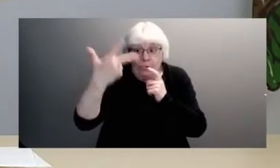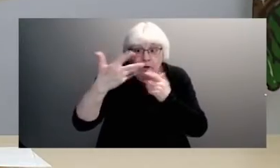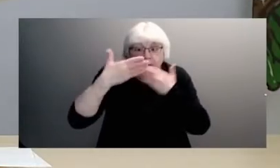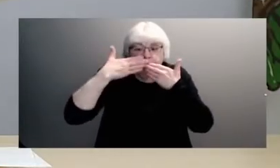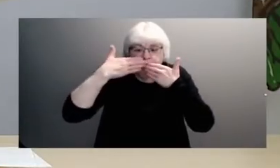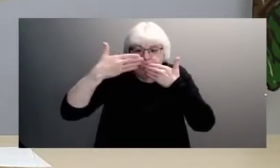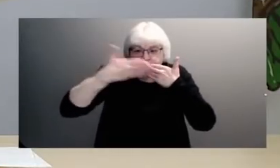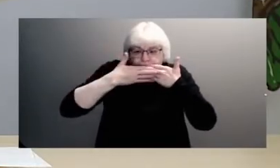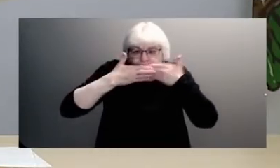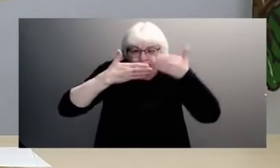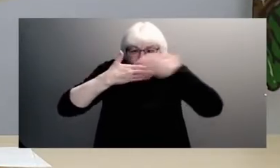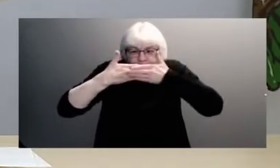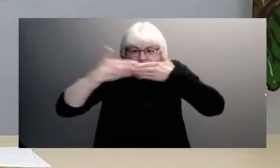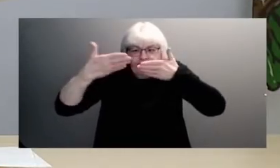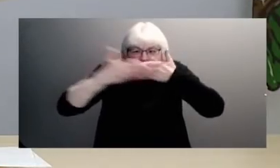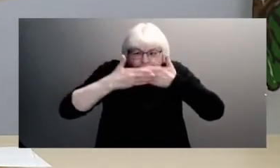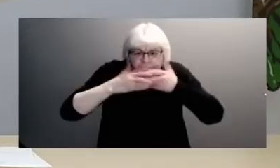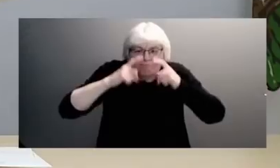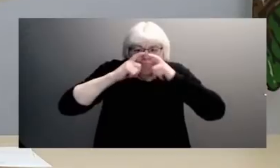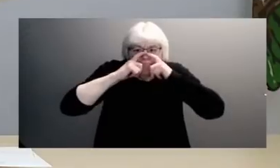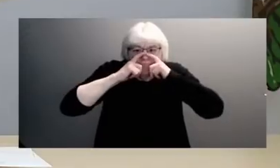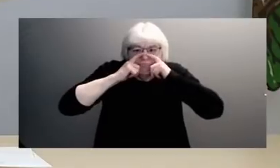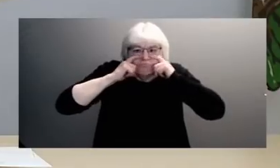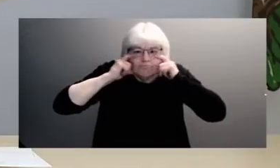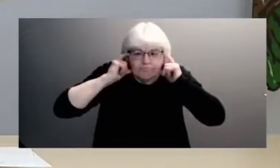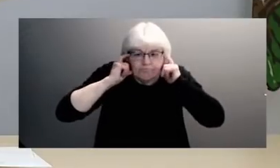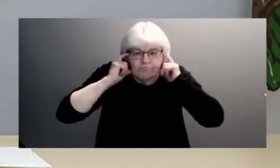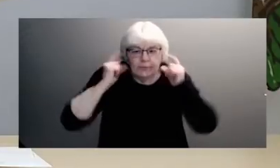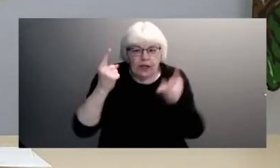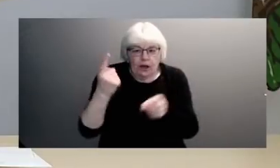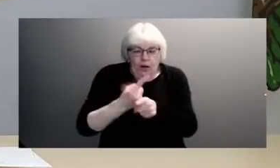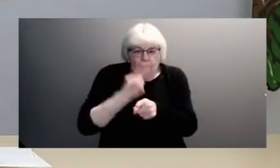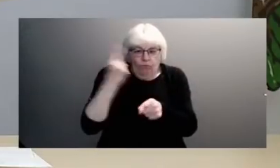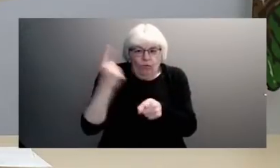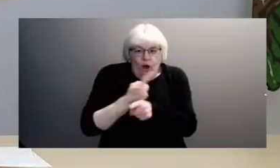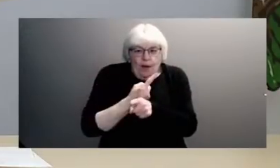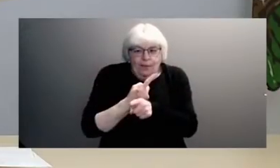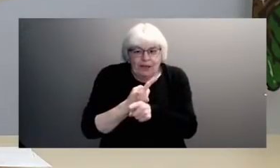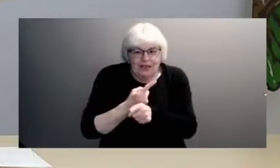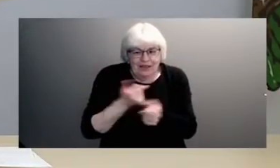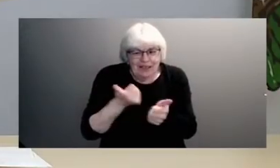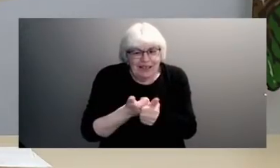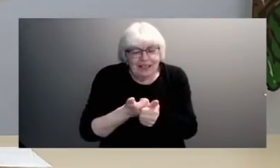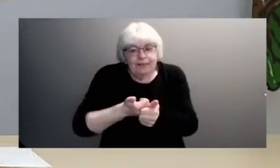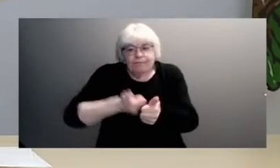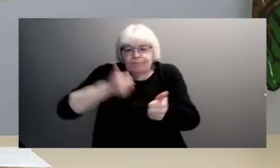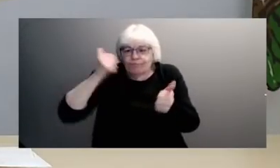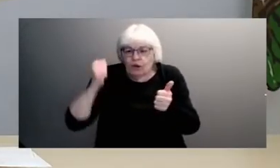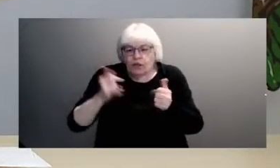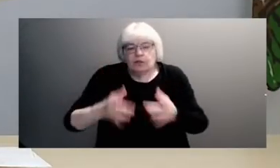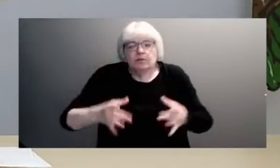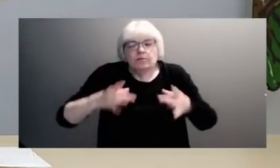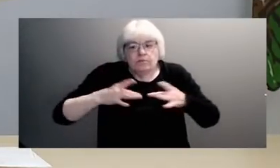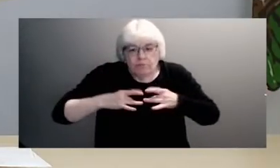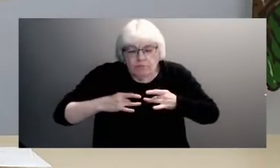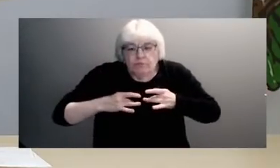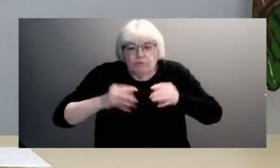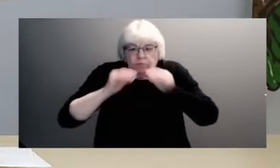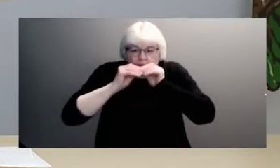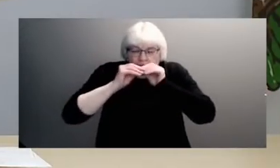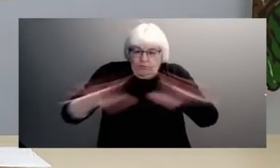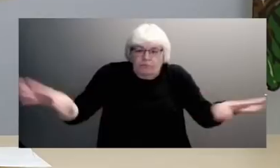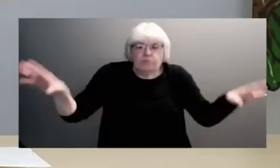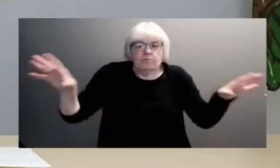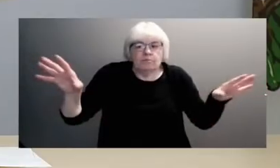as possible to decrease the risk of exposure. Masks can only be removed when actively eating or